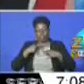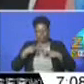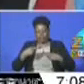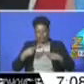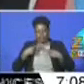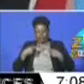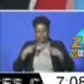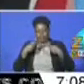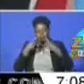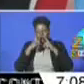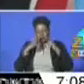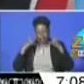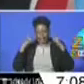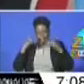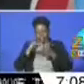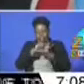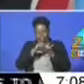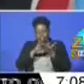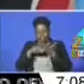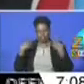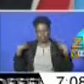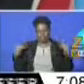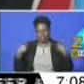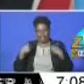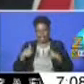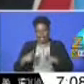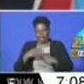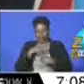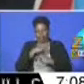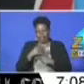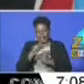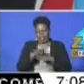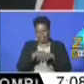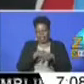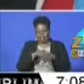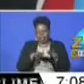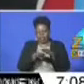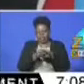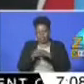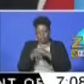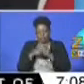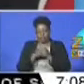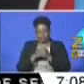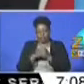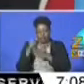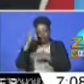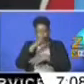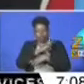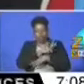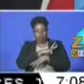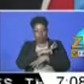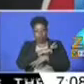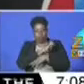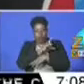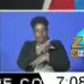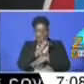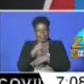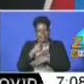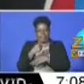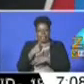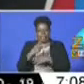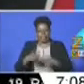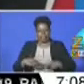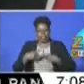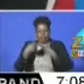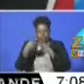masks, surgical gowns, and gloves. Health Minister the Honorable Renwood Wells says the donation from the Canadian government and partnership with